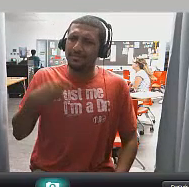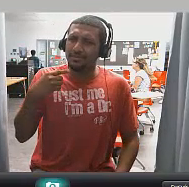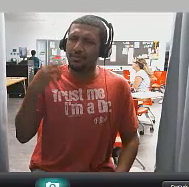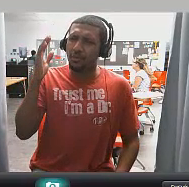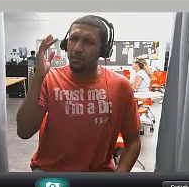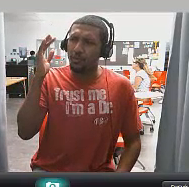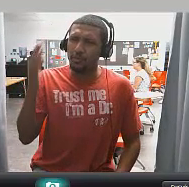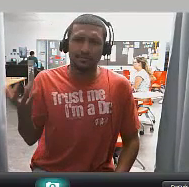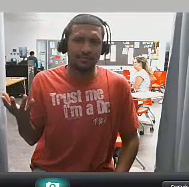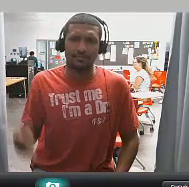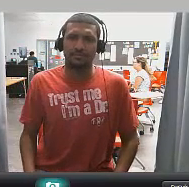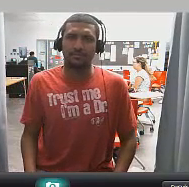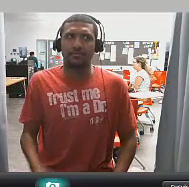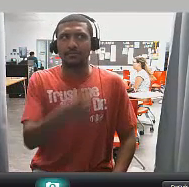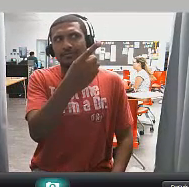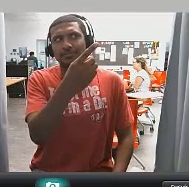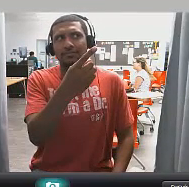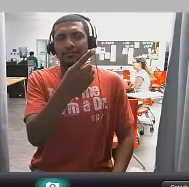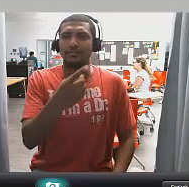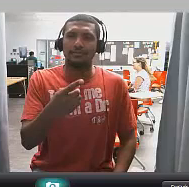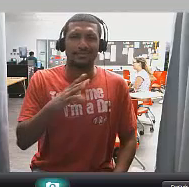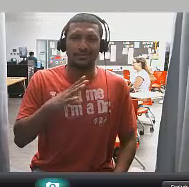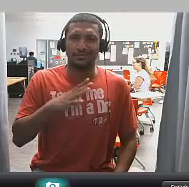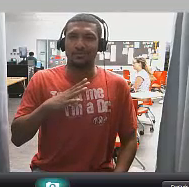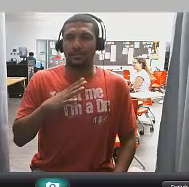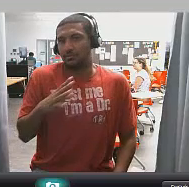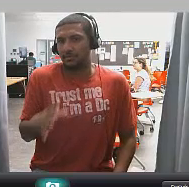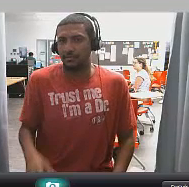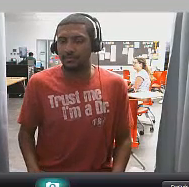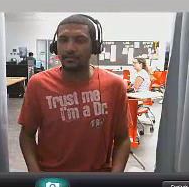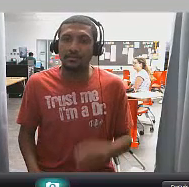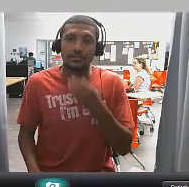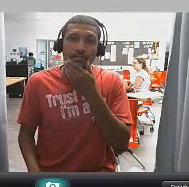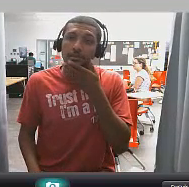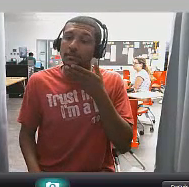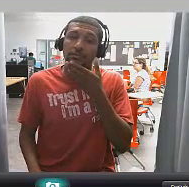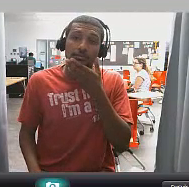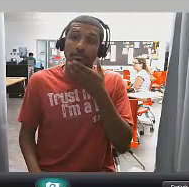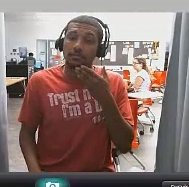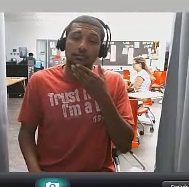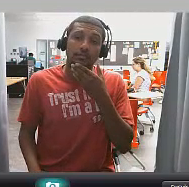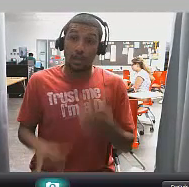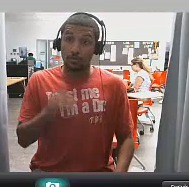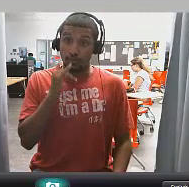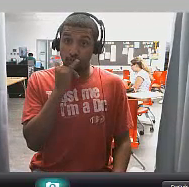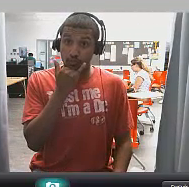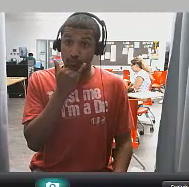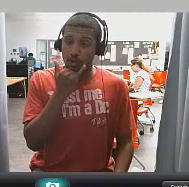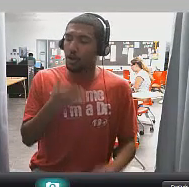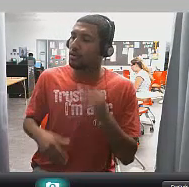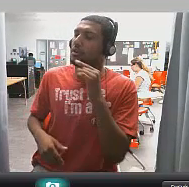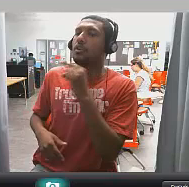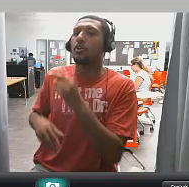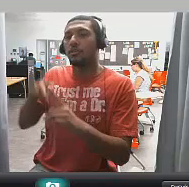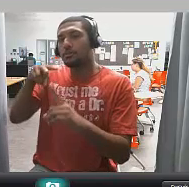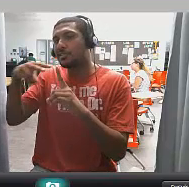why? Because, look, I mean, there's nothing wrong with this image. Turns out, I think what was wrong was her perception of the